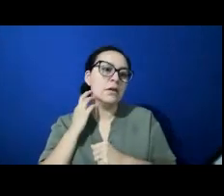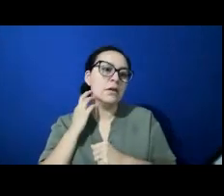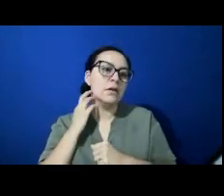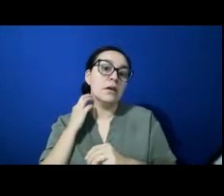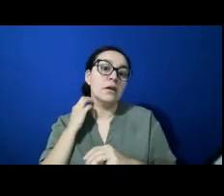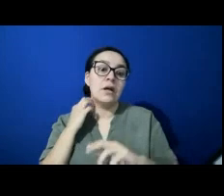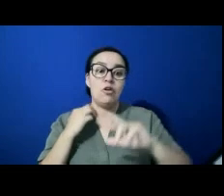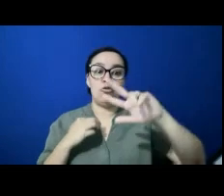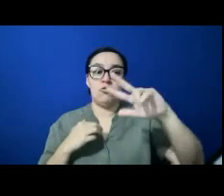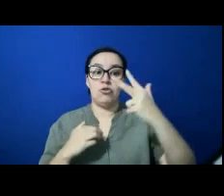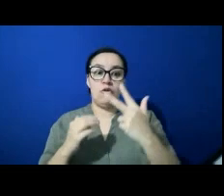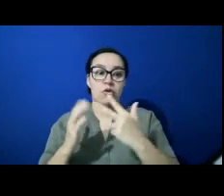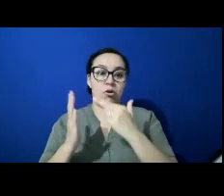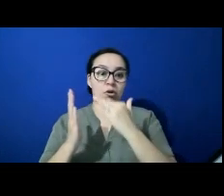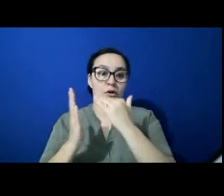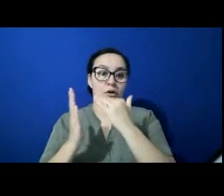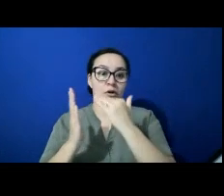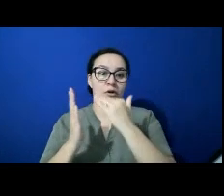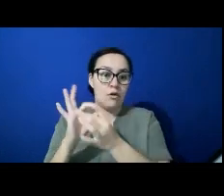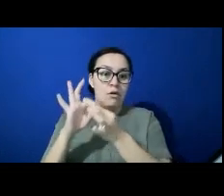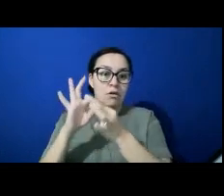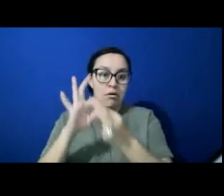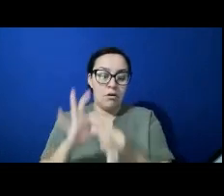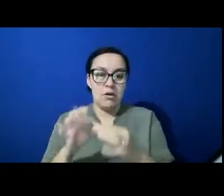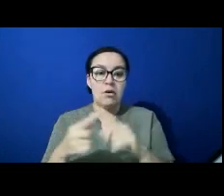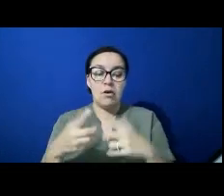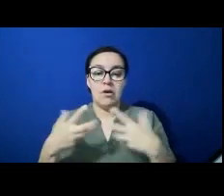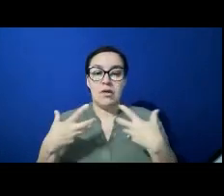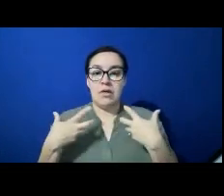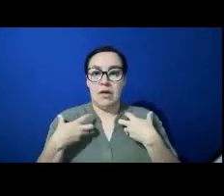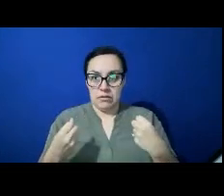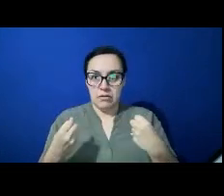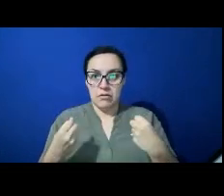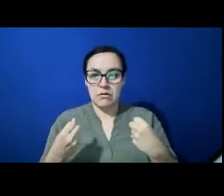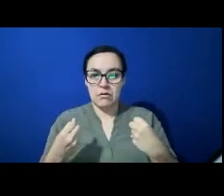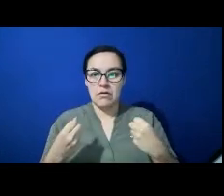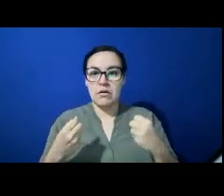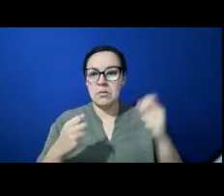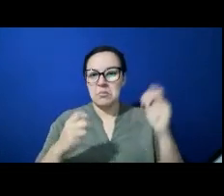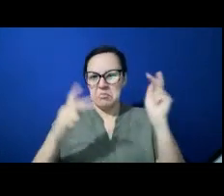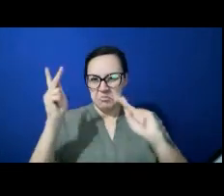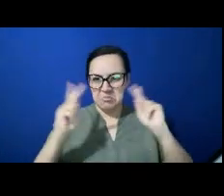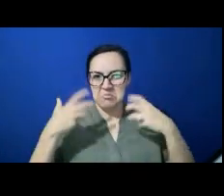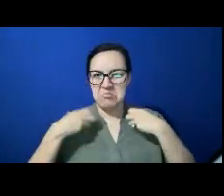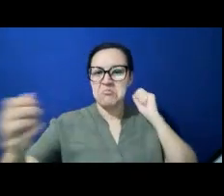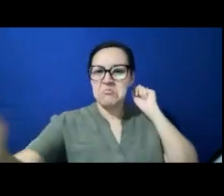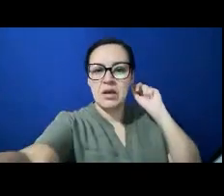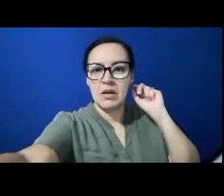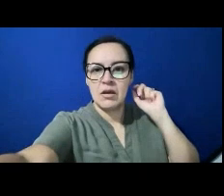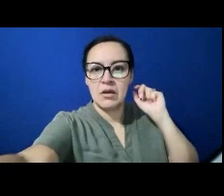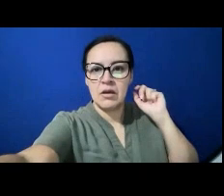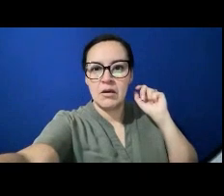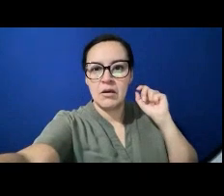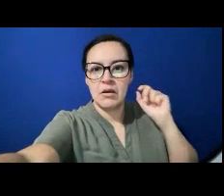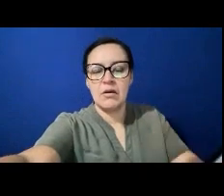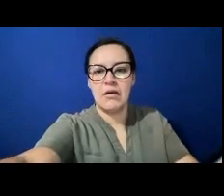Lesson number 3, as I mentioned, has to do a little bit more on human health and